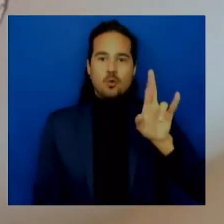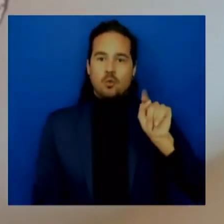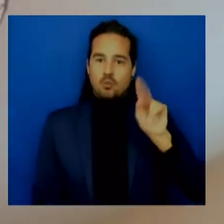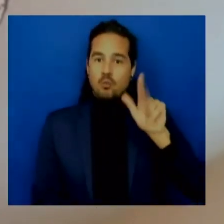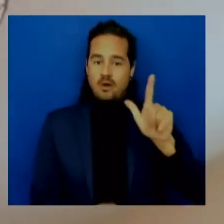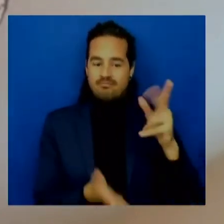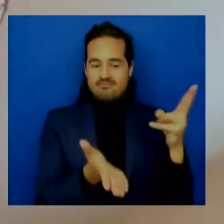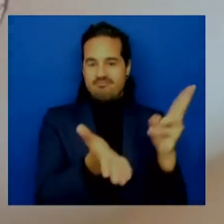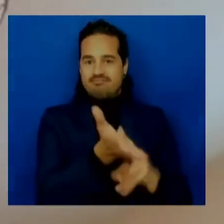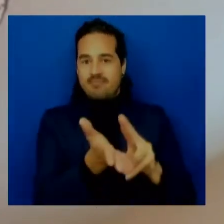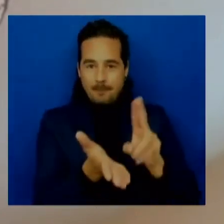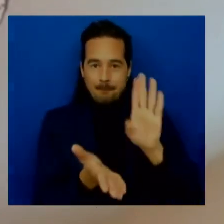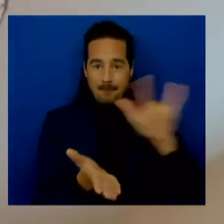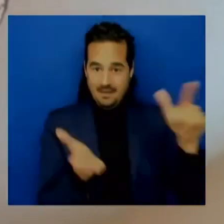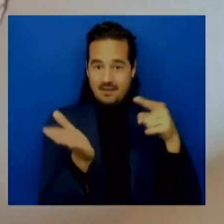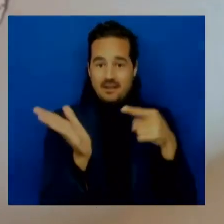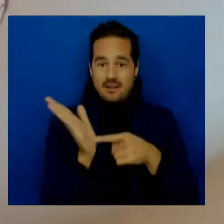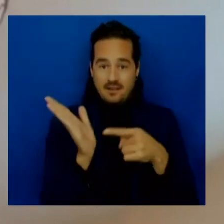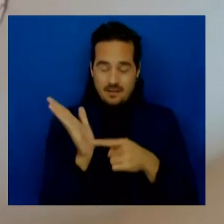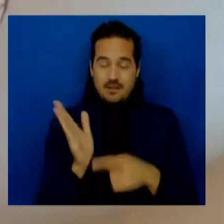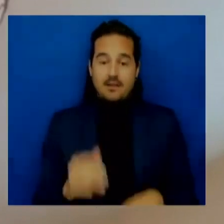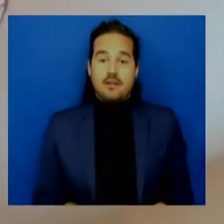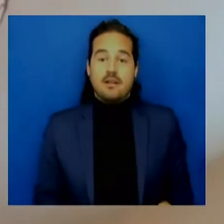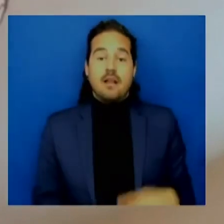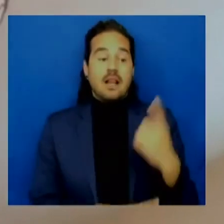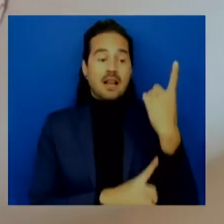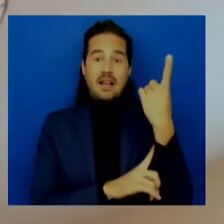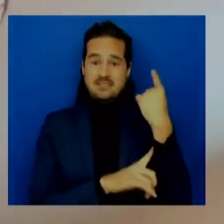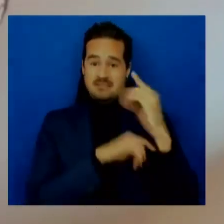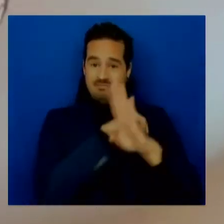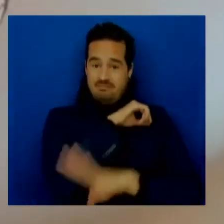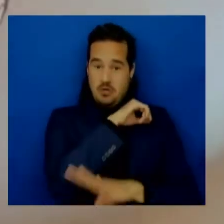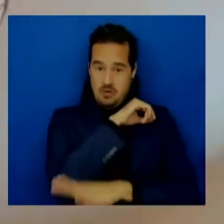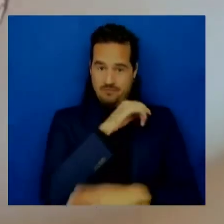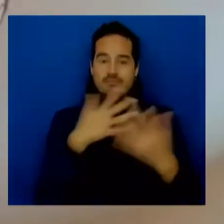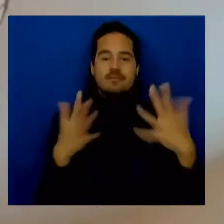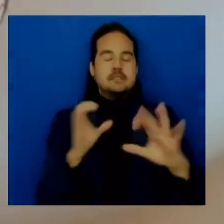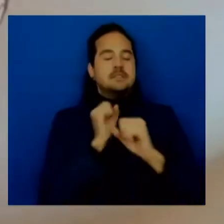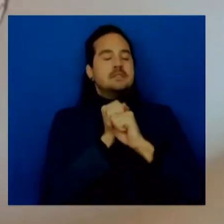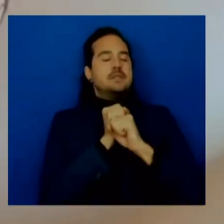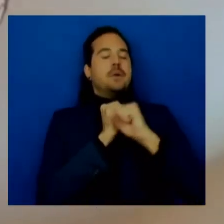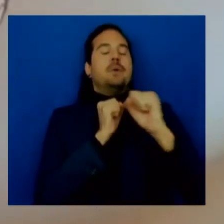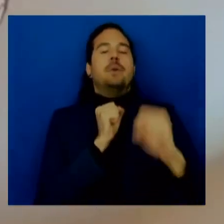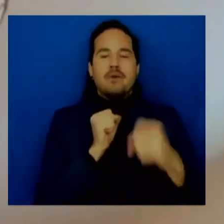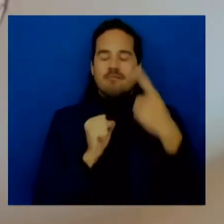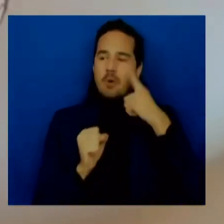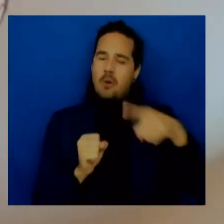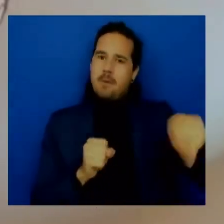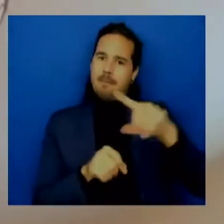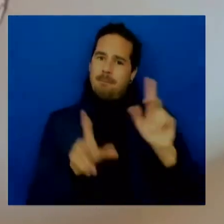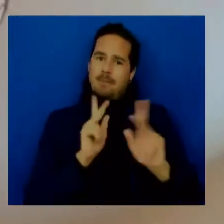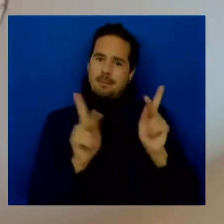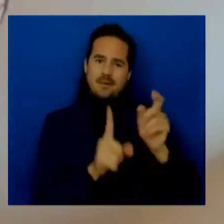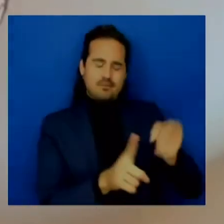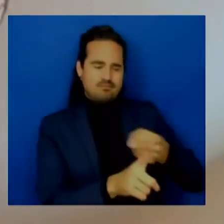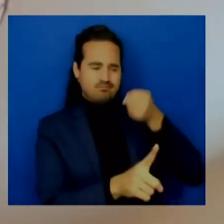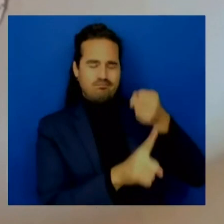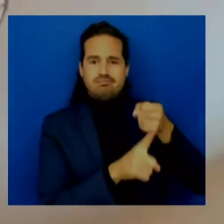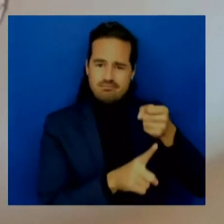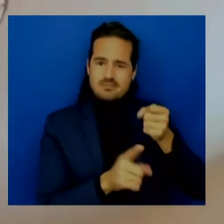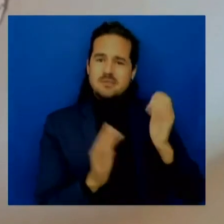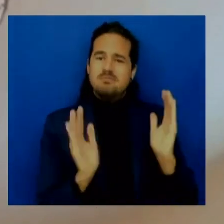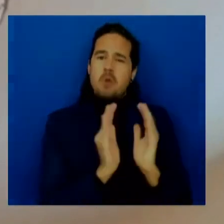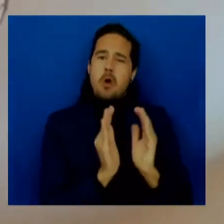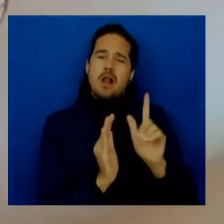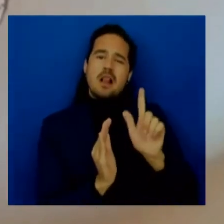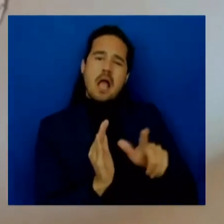deliver a lifeline to help tenants and small landlords who are struggling during this pandemic. This year, we knew if we didn't act,